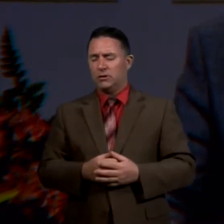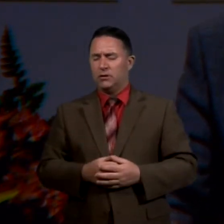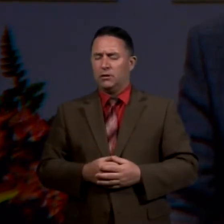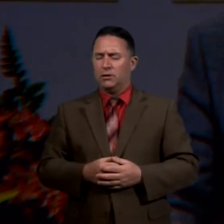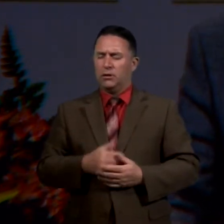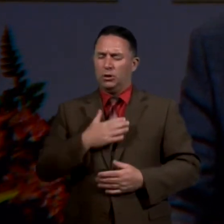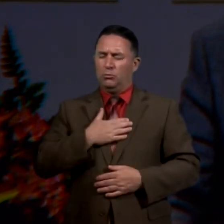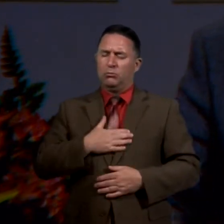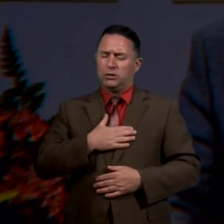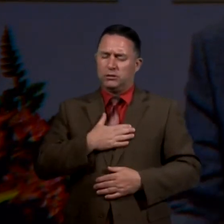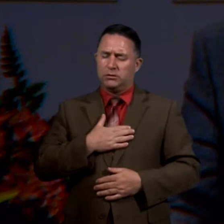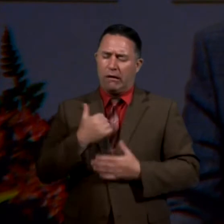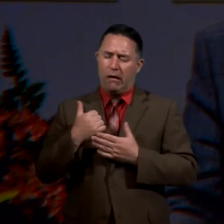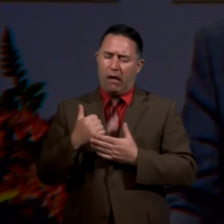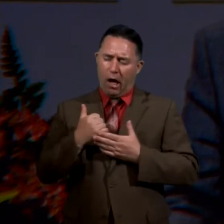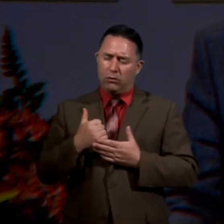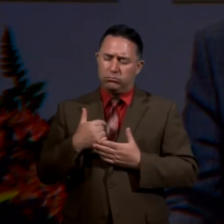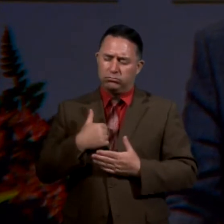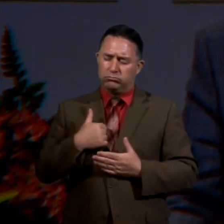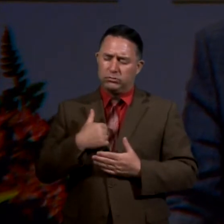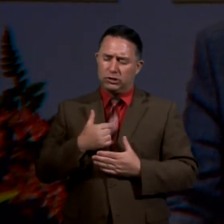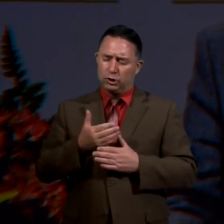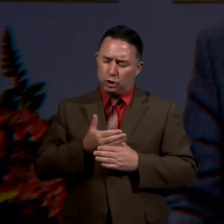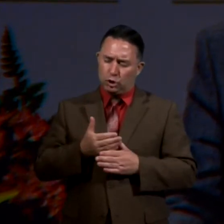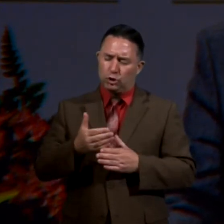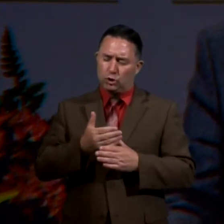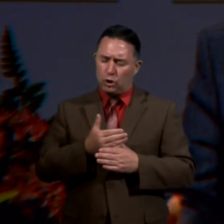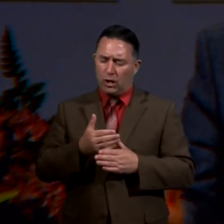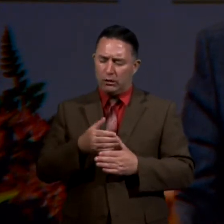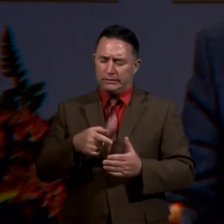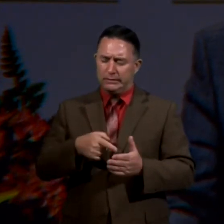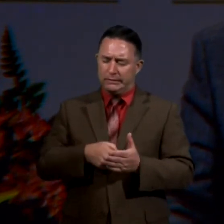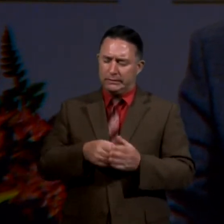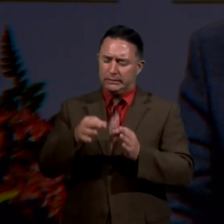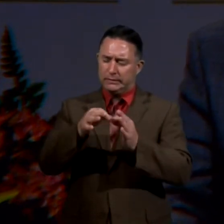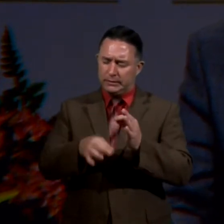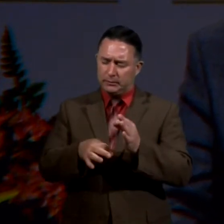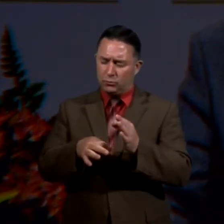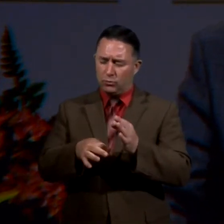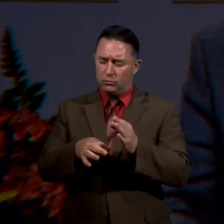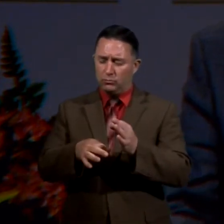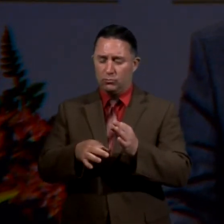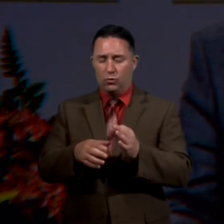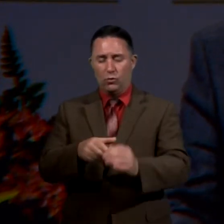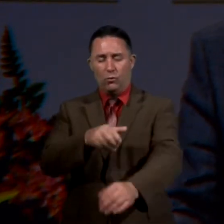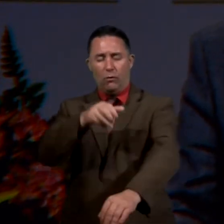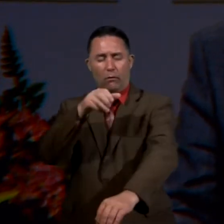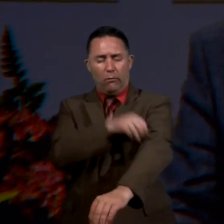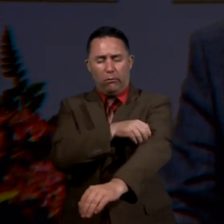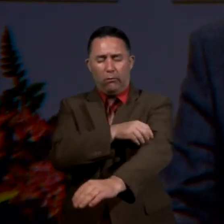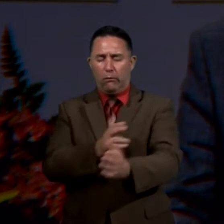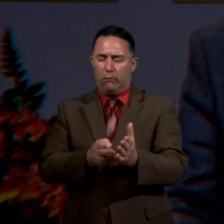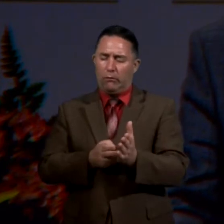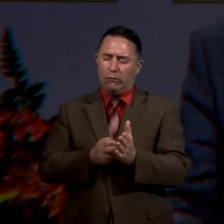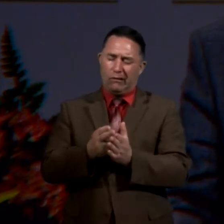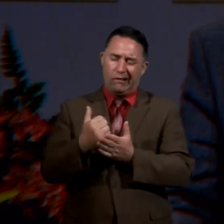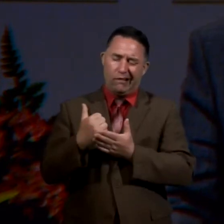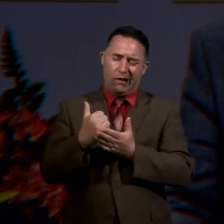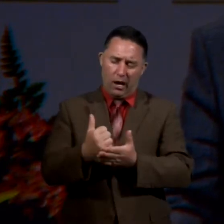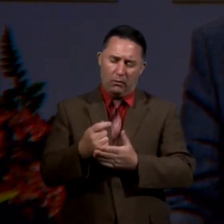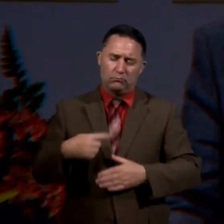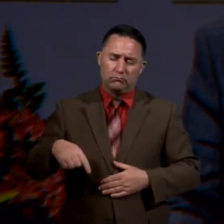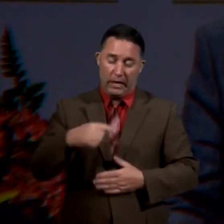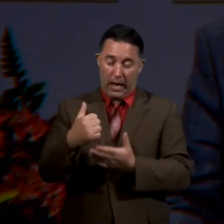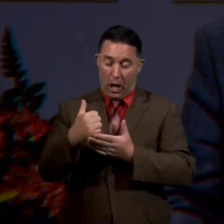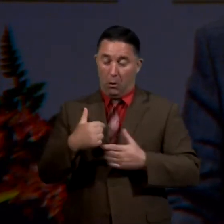Father, please help me, Lord, as I just share this simple but yet so powerful truth. Help us, Lord.